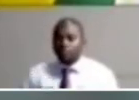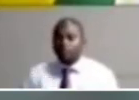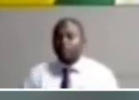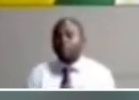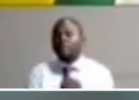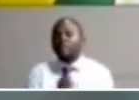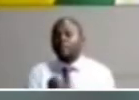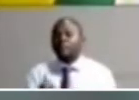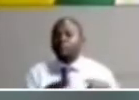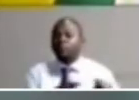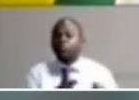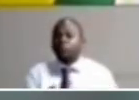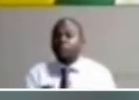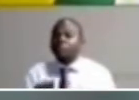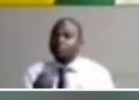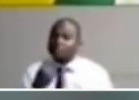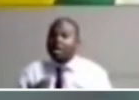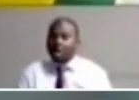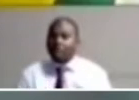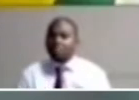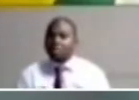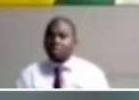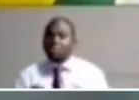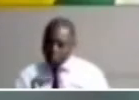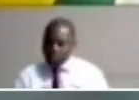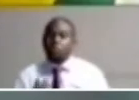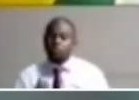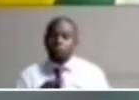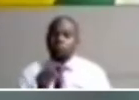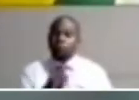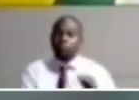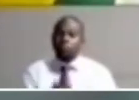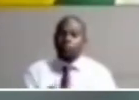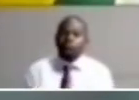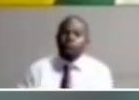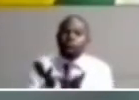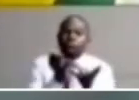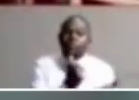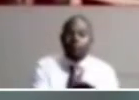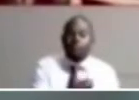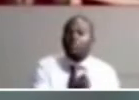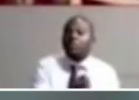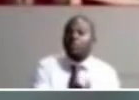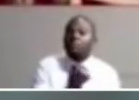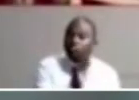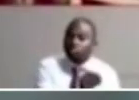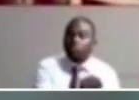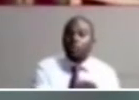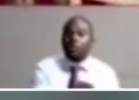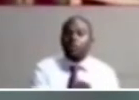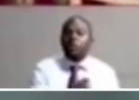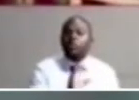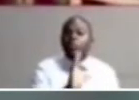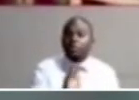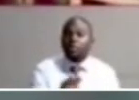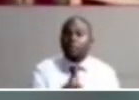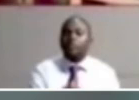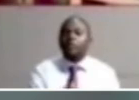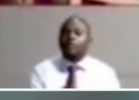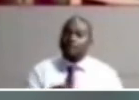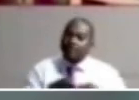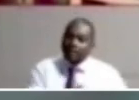way. If you say you have money, you want to contribute, bring it to the task force. It is headed by Dr.